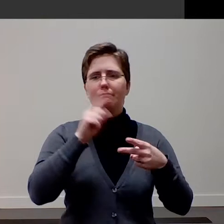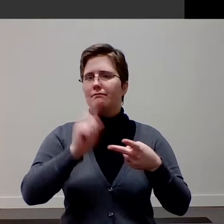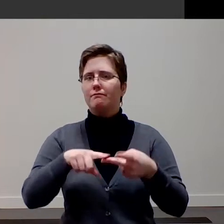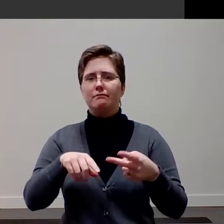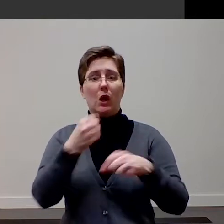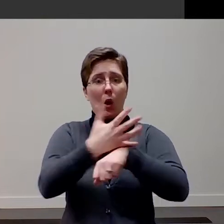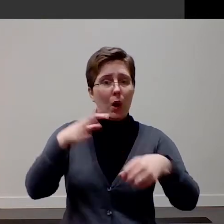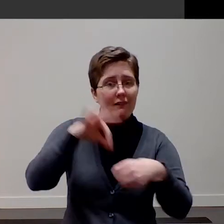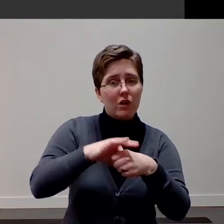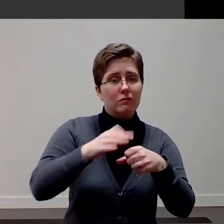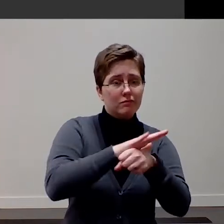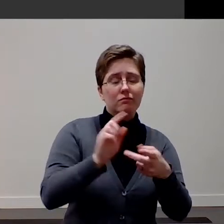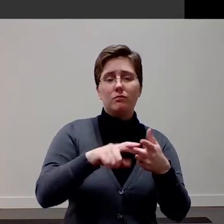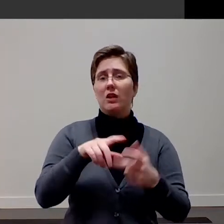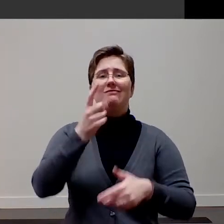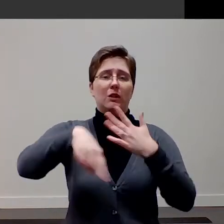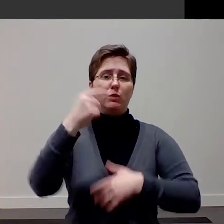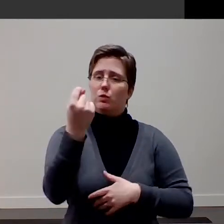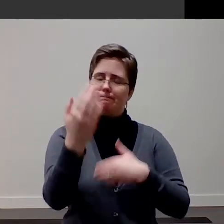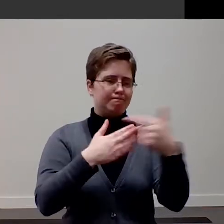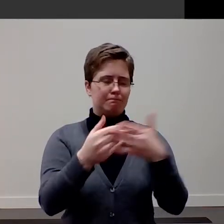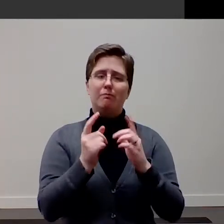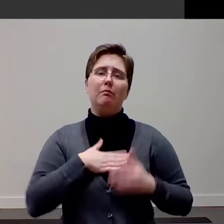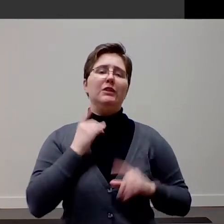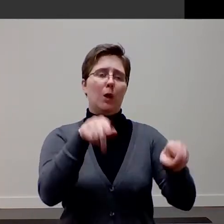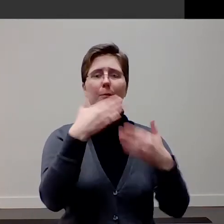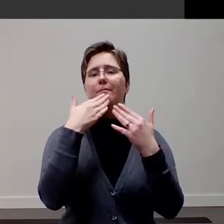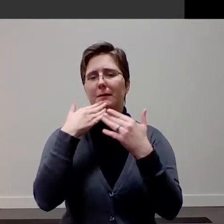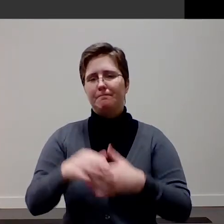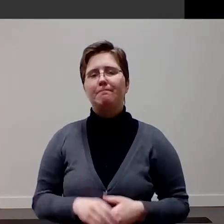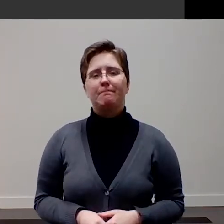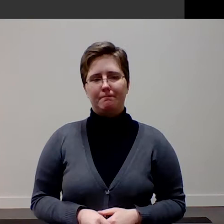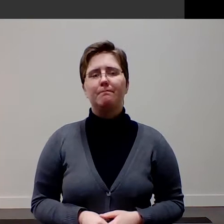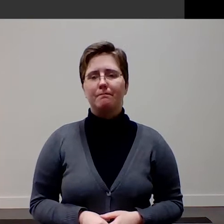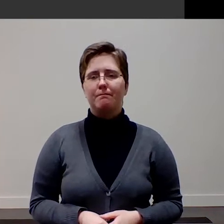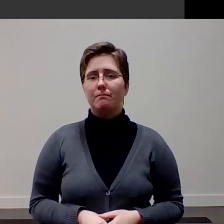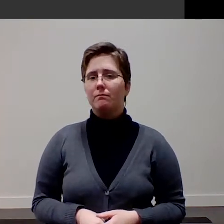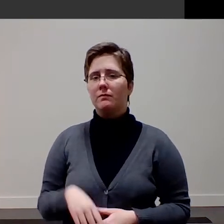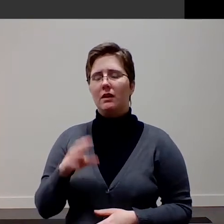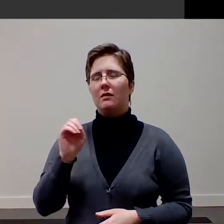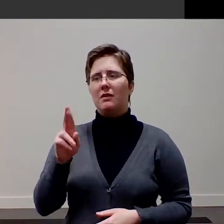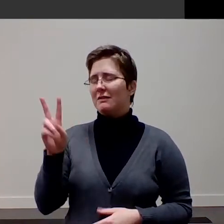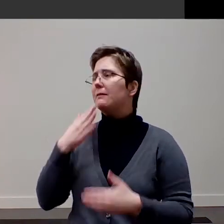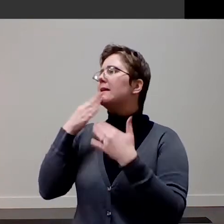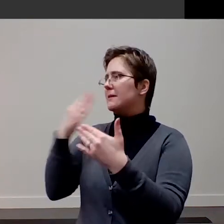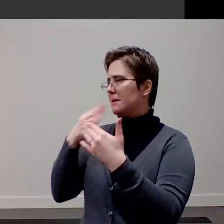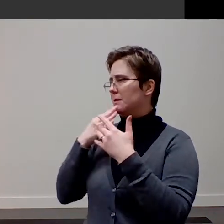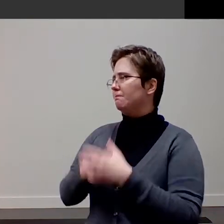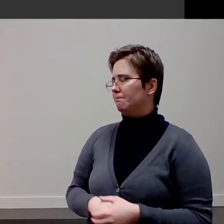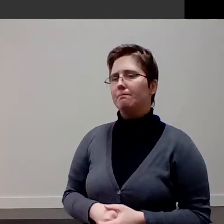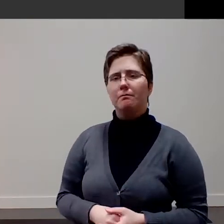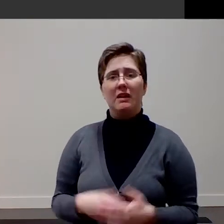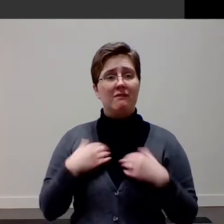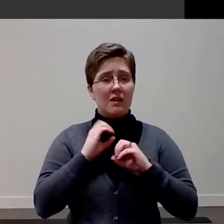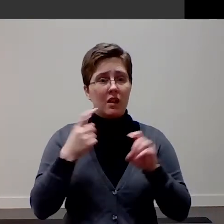early voting, or whether it's next Tuesday. Thank you very much. Thank you, Mr. Ramirez. We don't